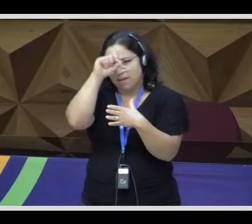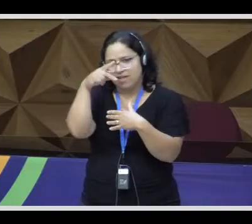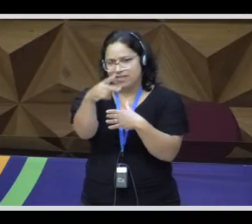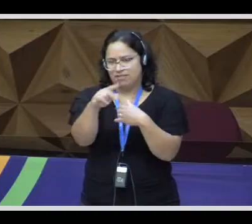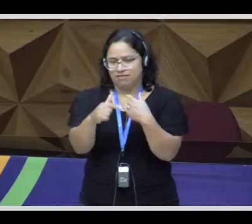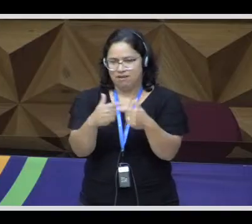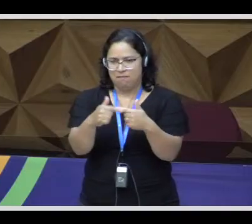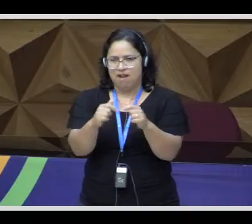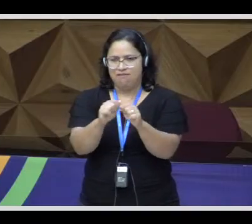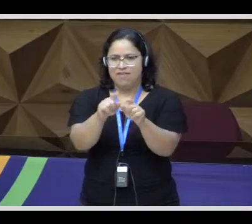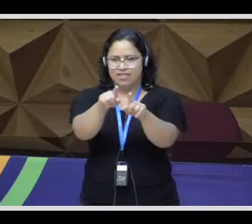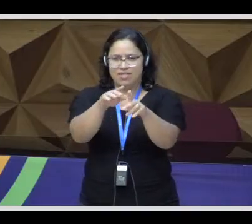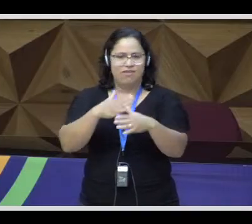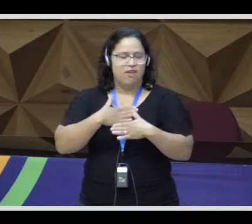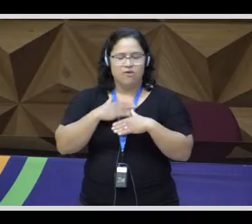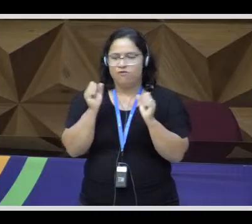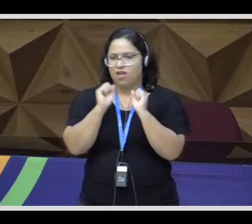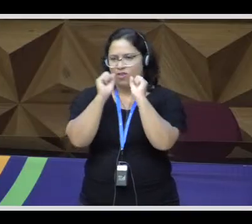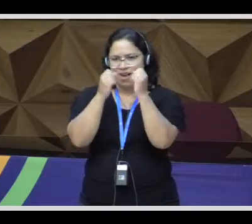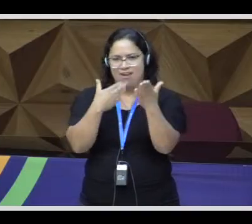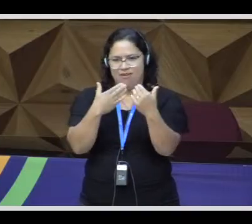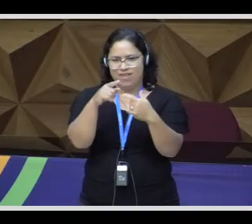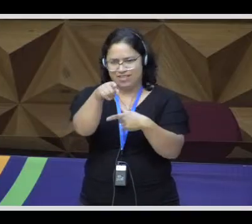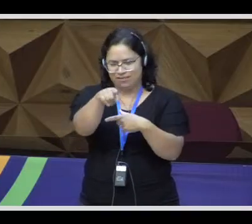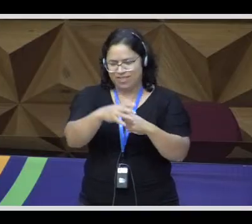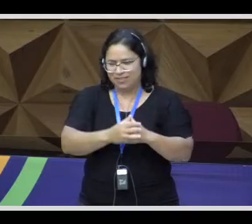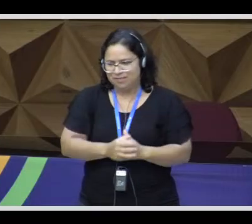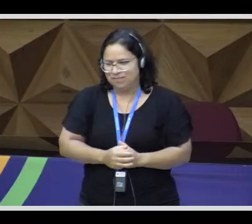talk to you. So yes,